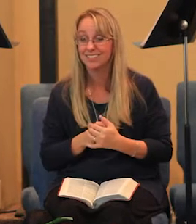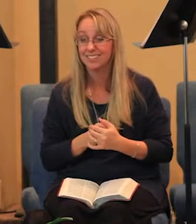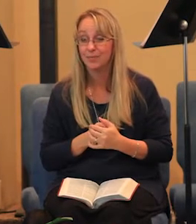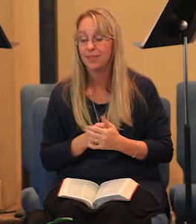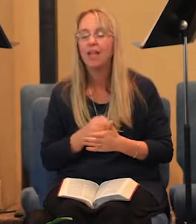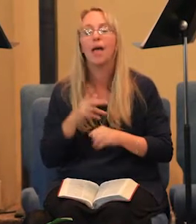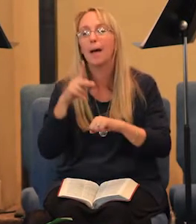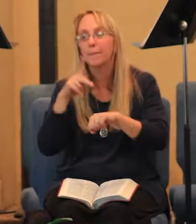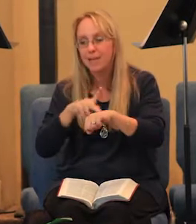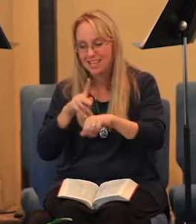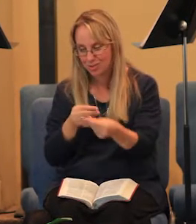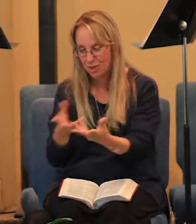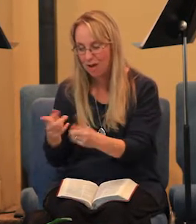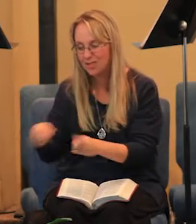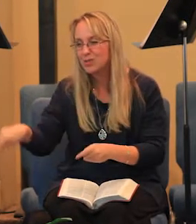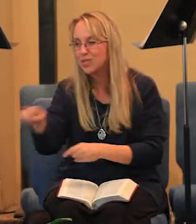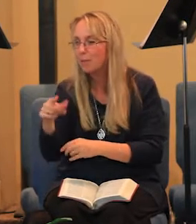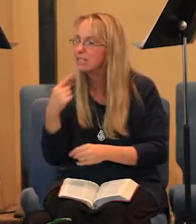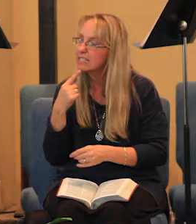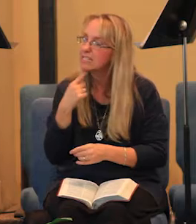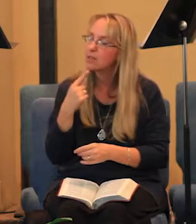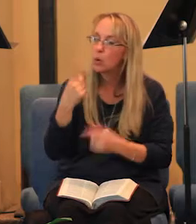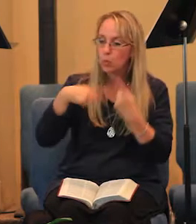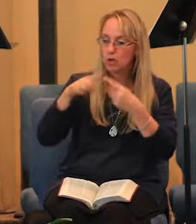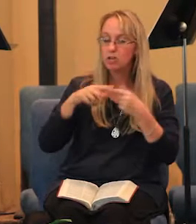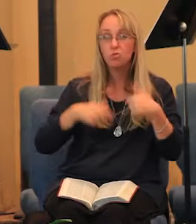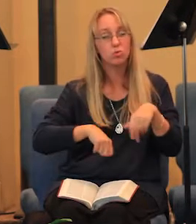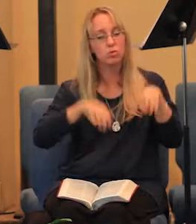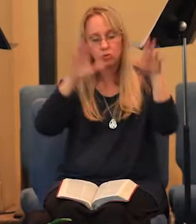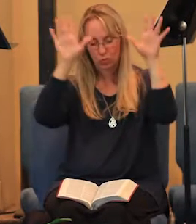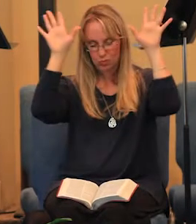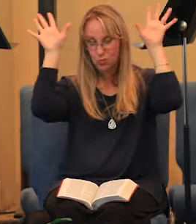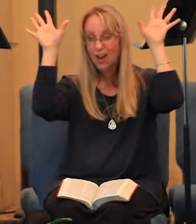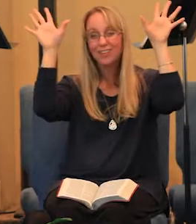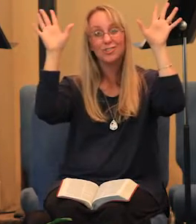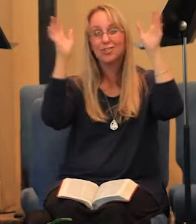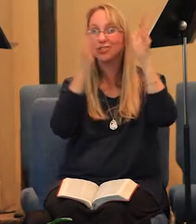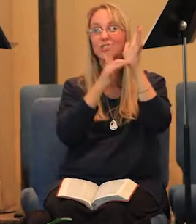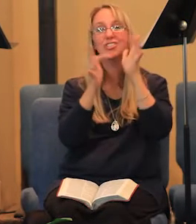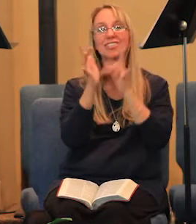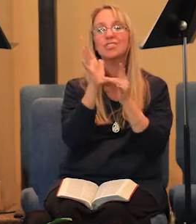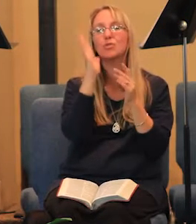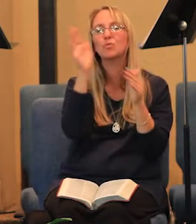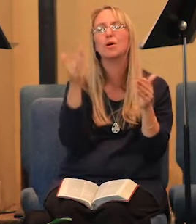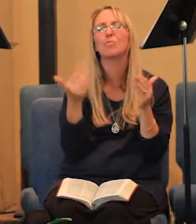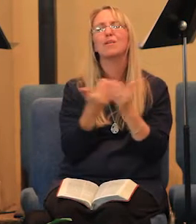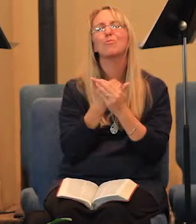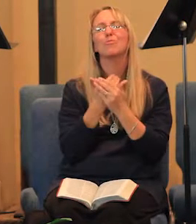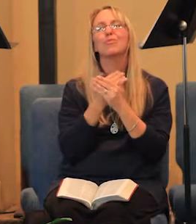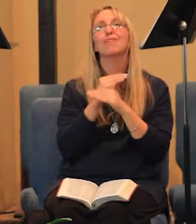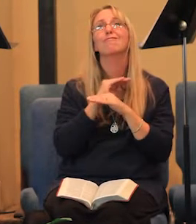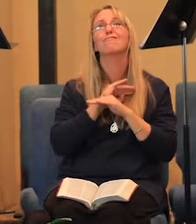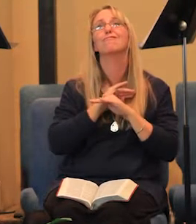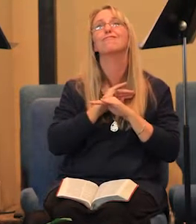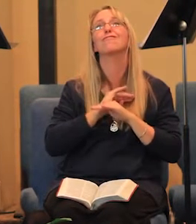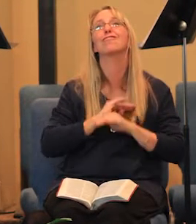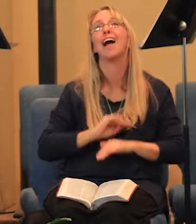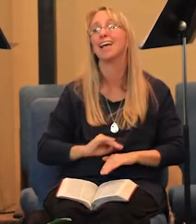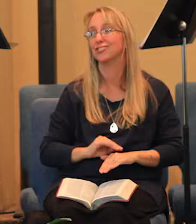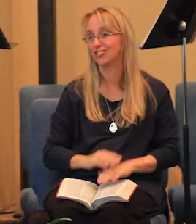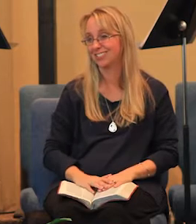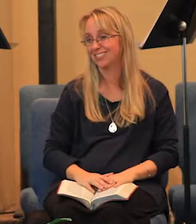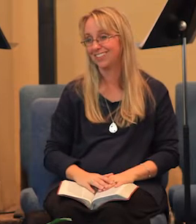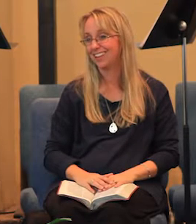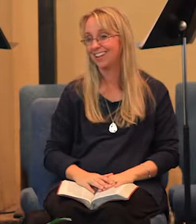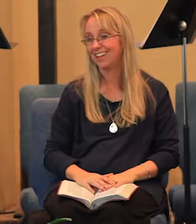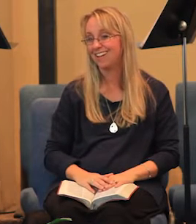Peter was offering that to them, that when you surrender to Jesus, you will be refreshed. I